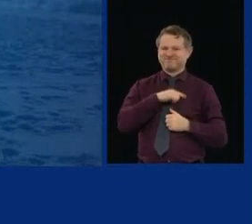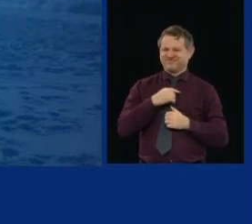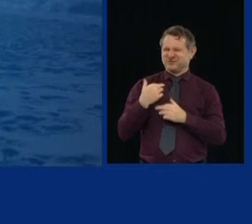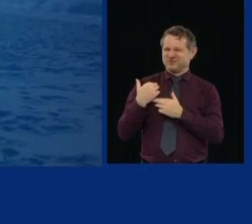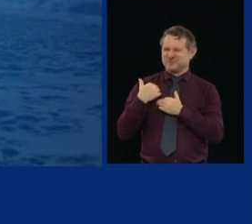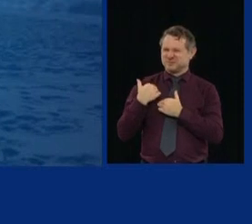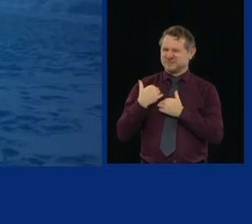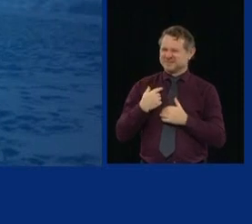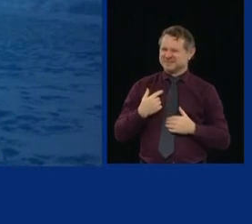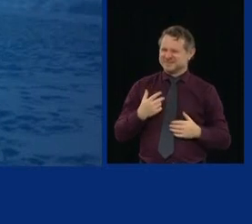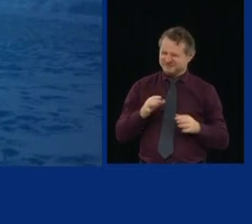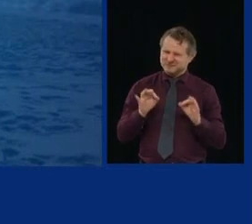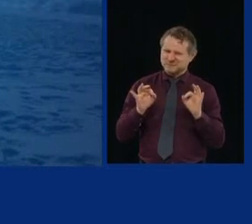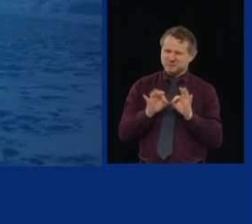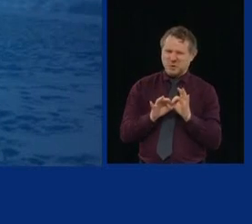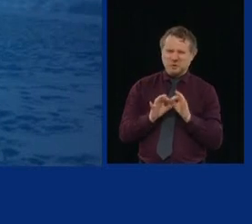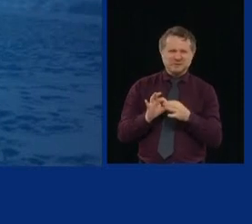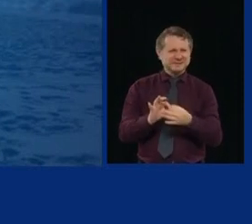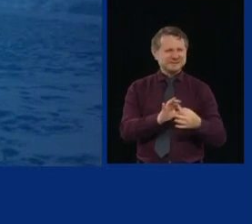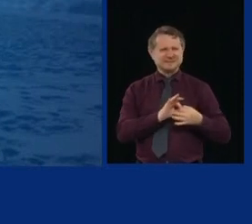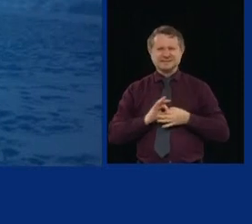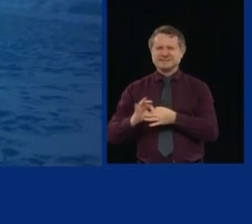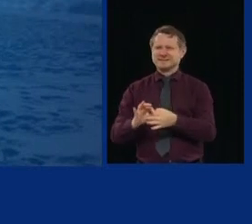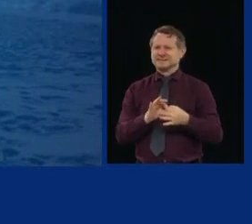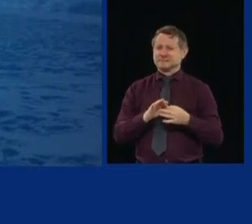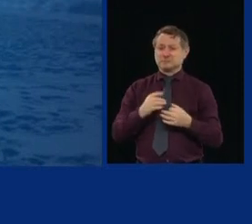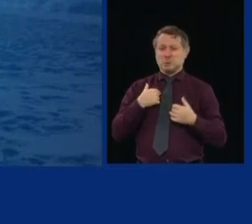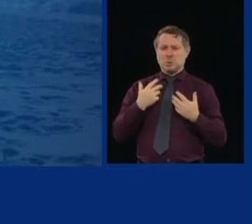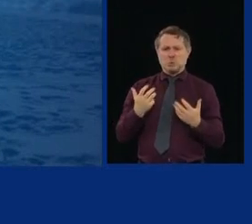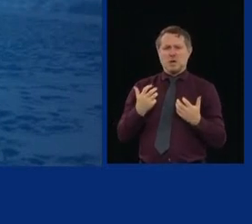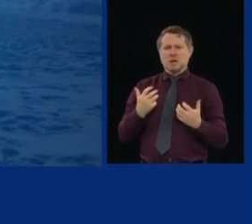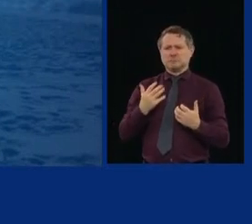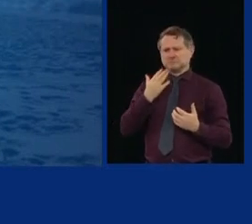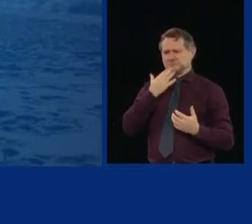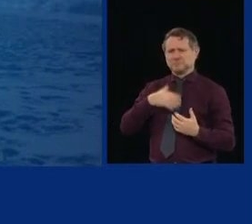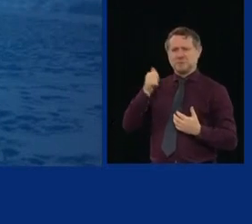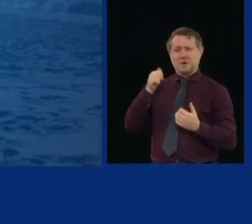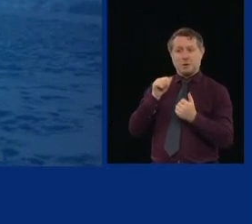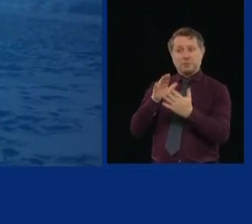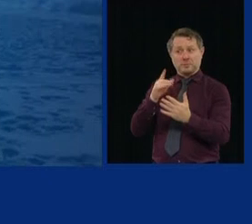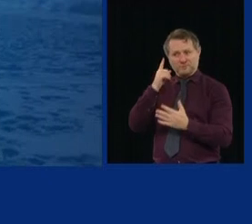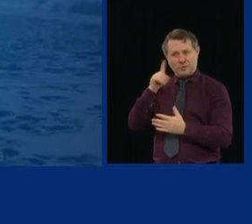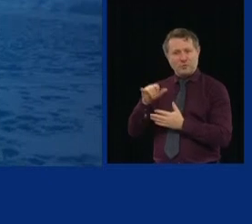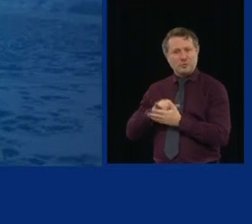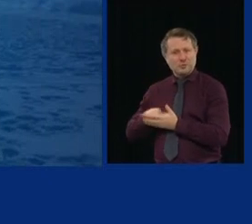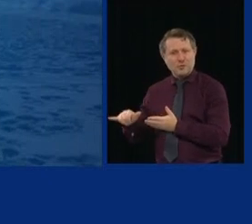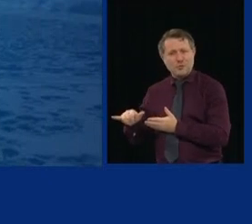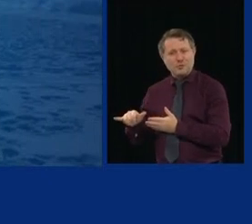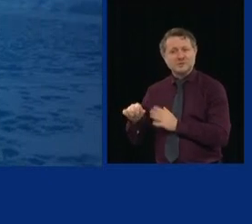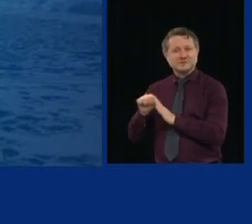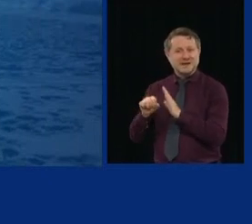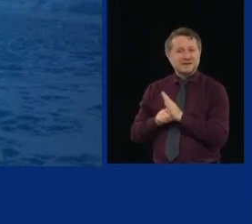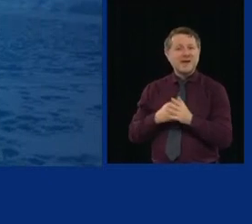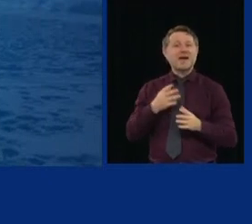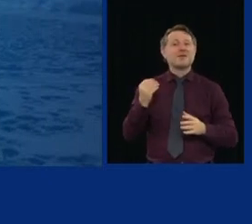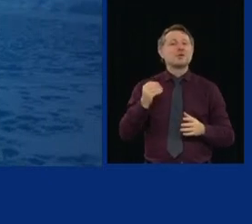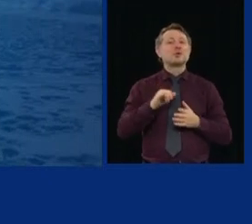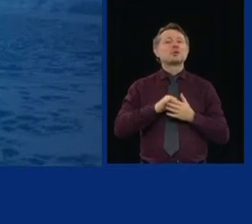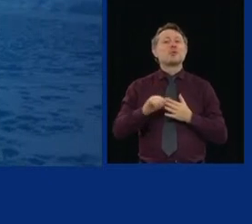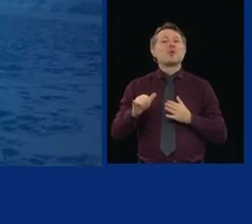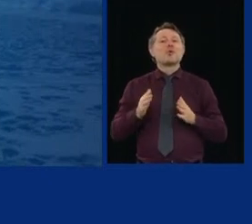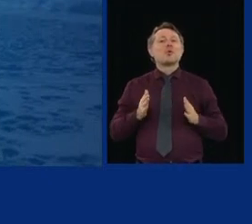important. We want what's best for New York, but we want what's best for New Yorkers. It's not in New